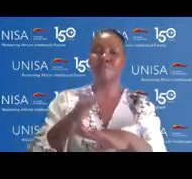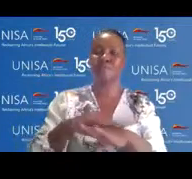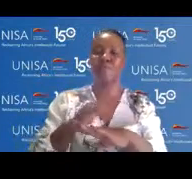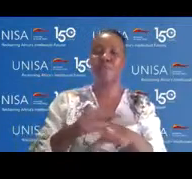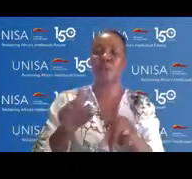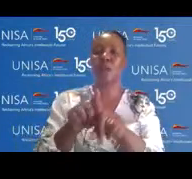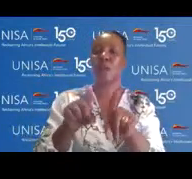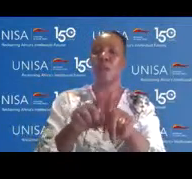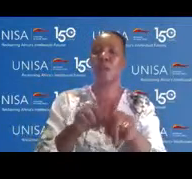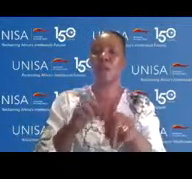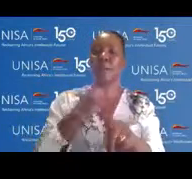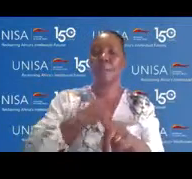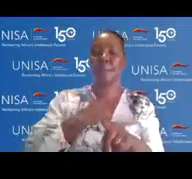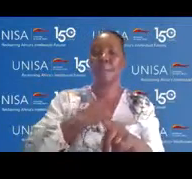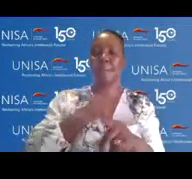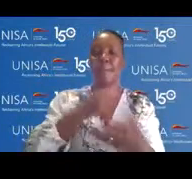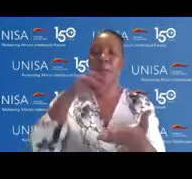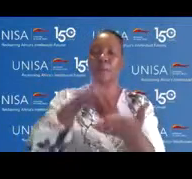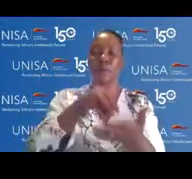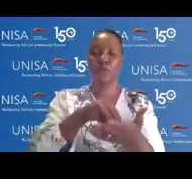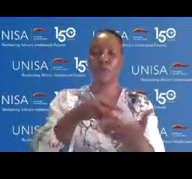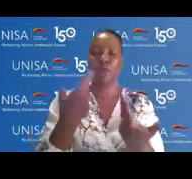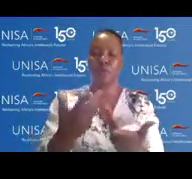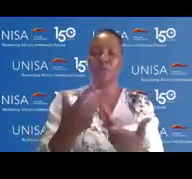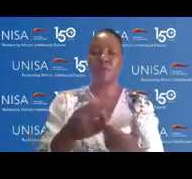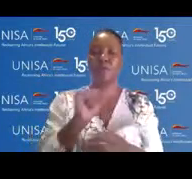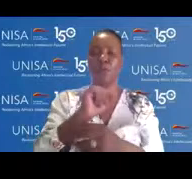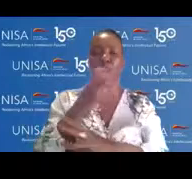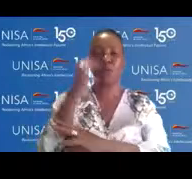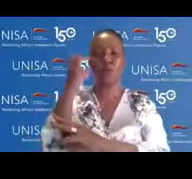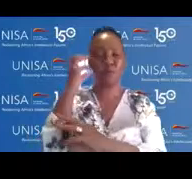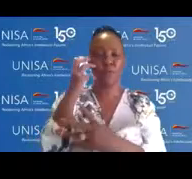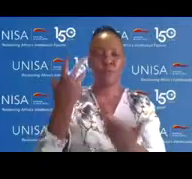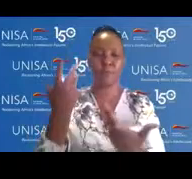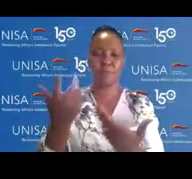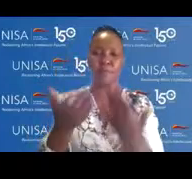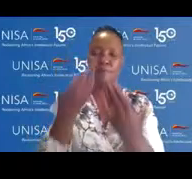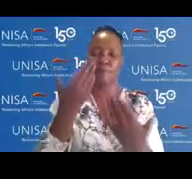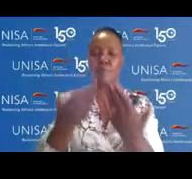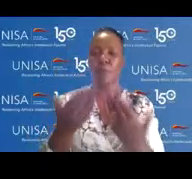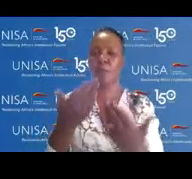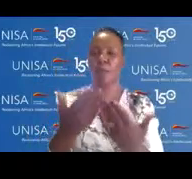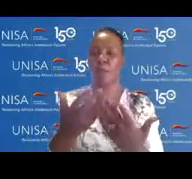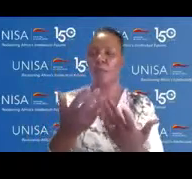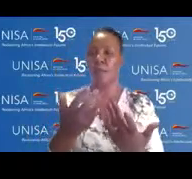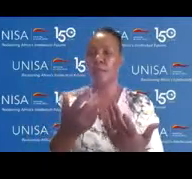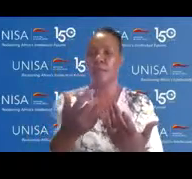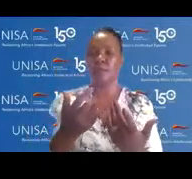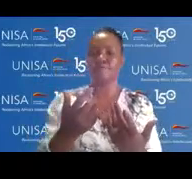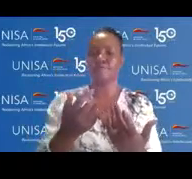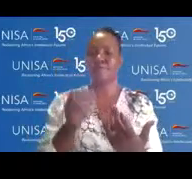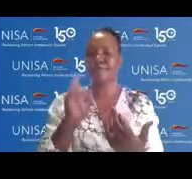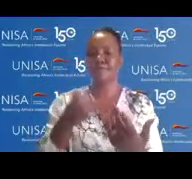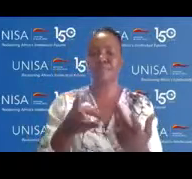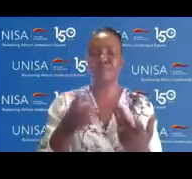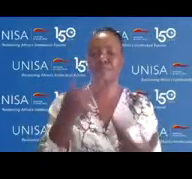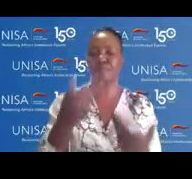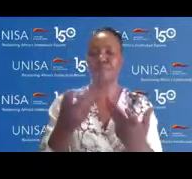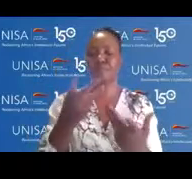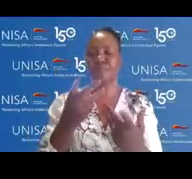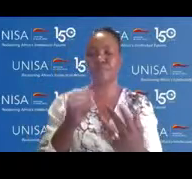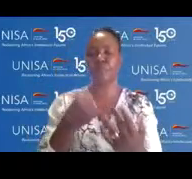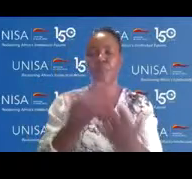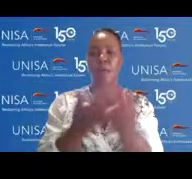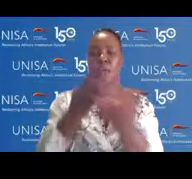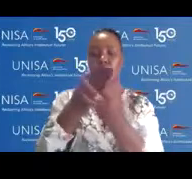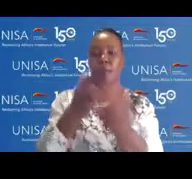modules. So if you've been using my modules on your phone already, then you will be able to access or